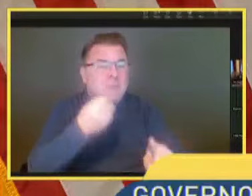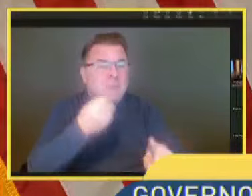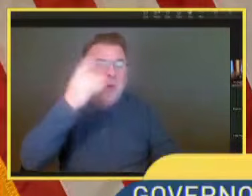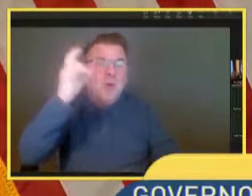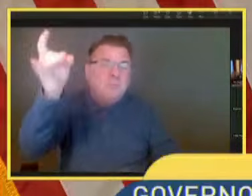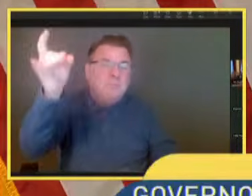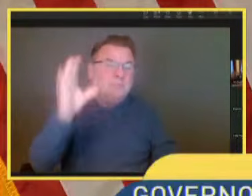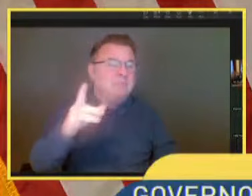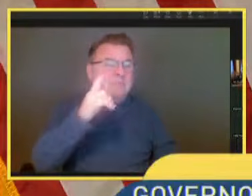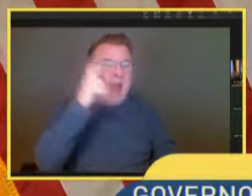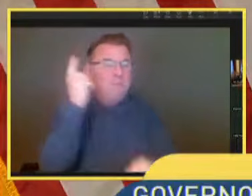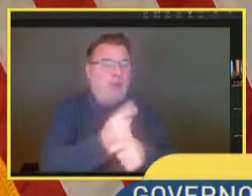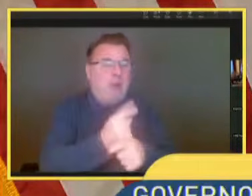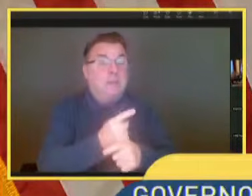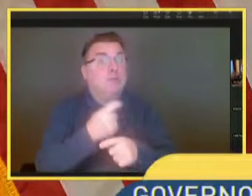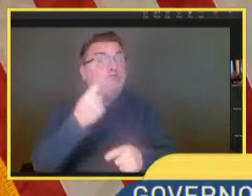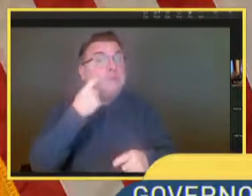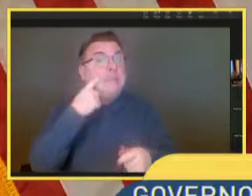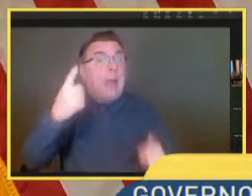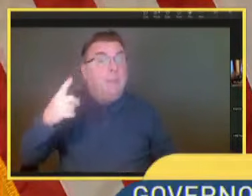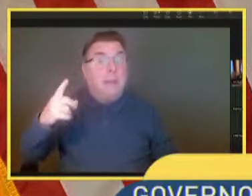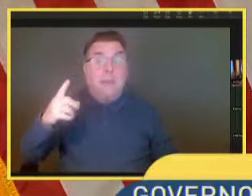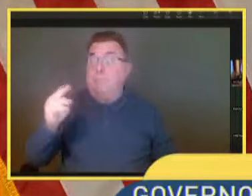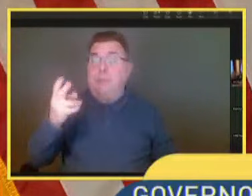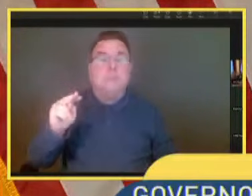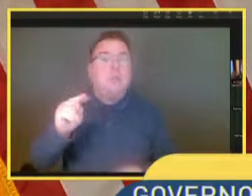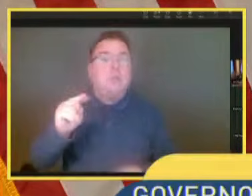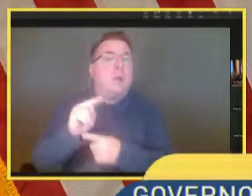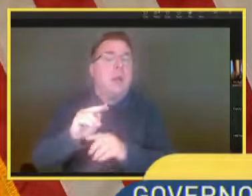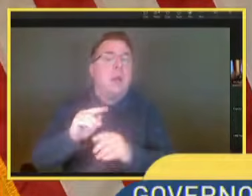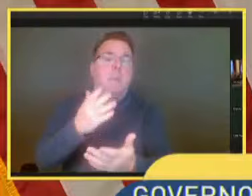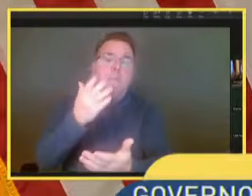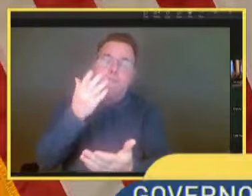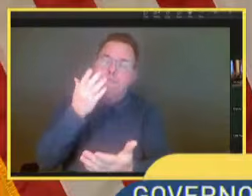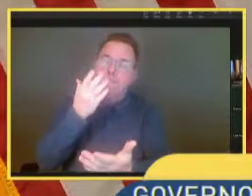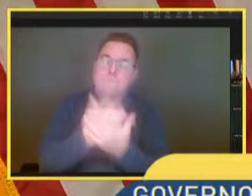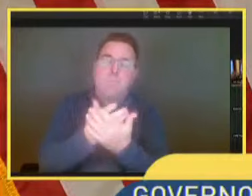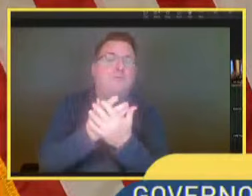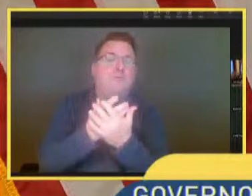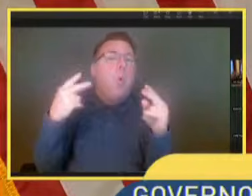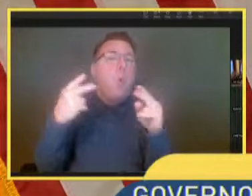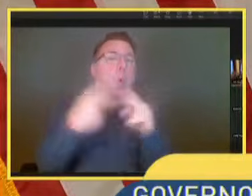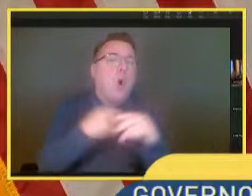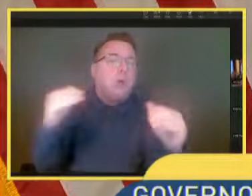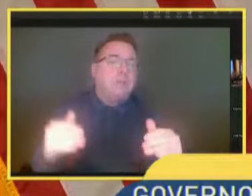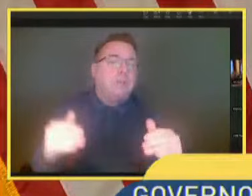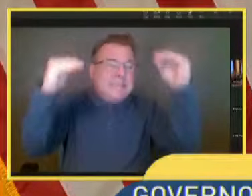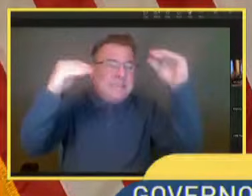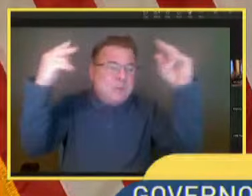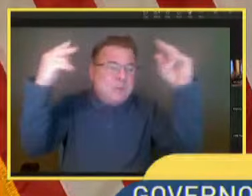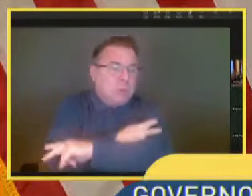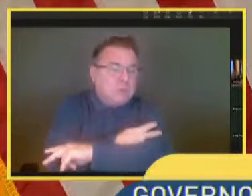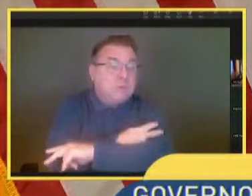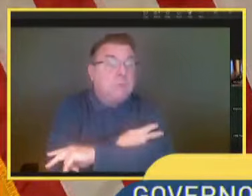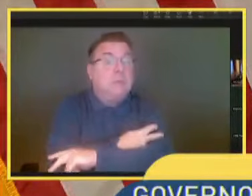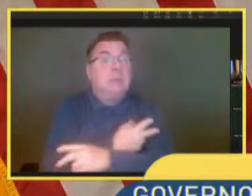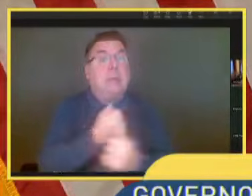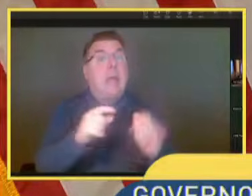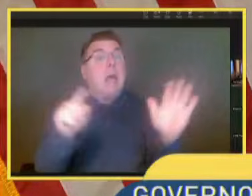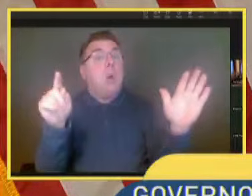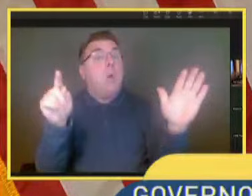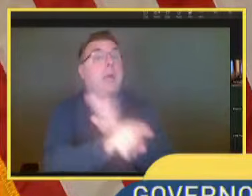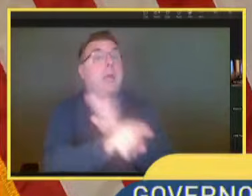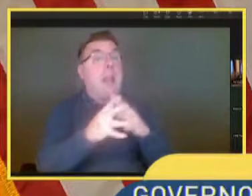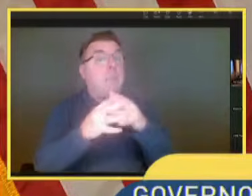in Minnesota have taken this un-American activity to an entirely different level. Now they are killing Americans who are holding a